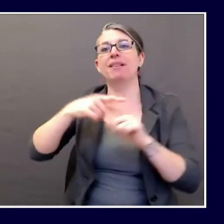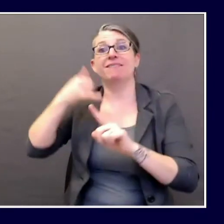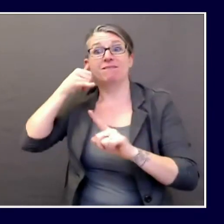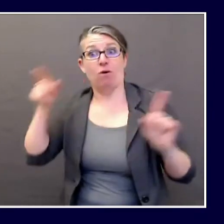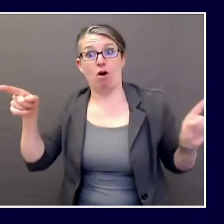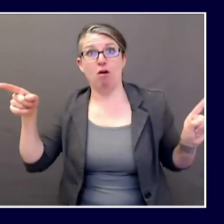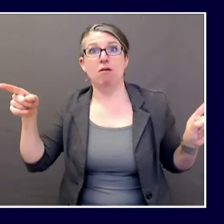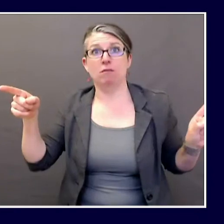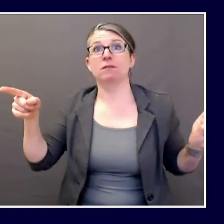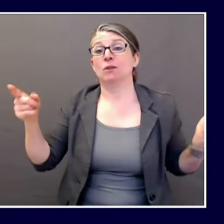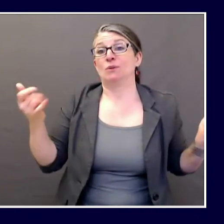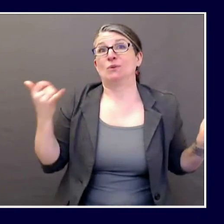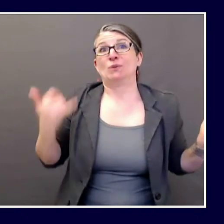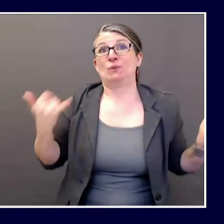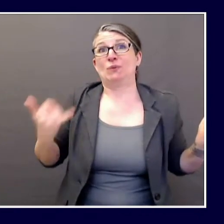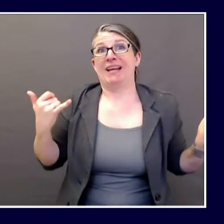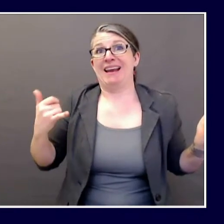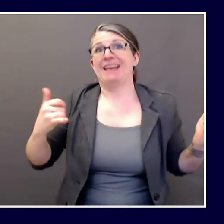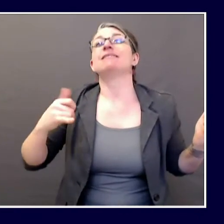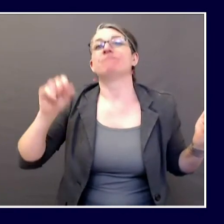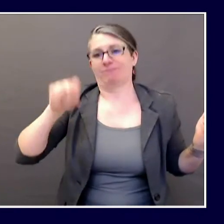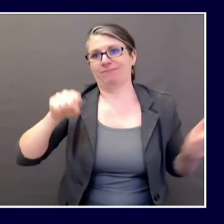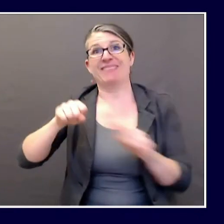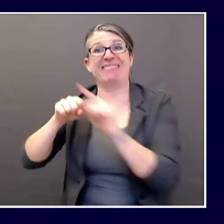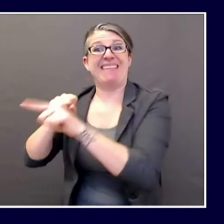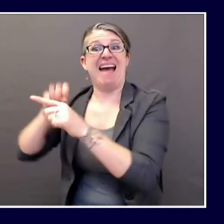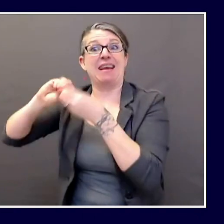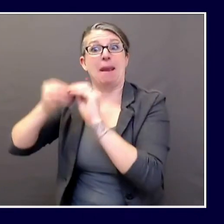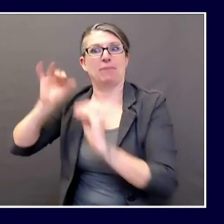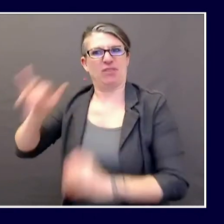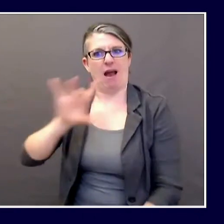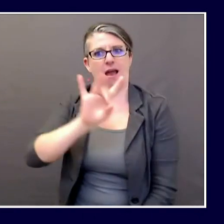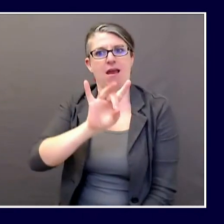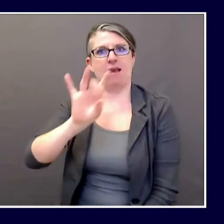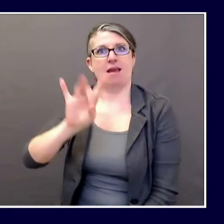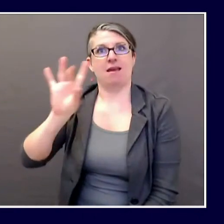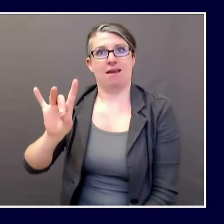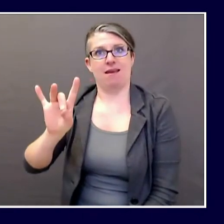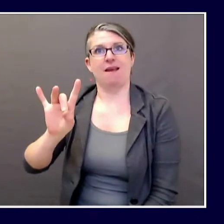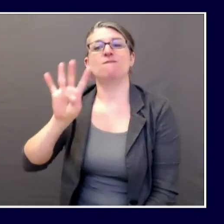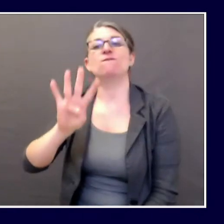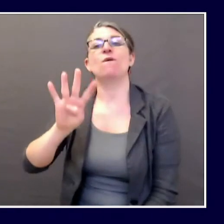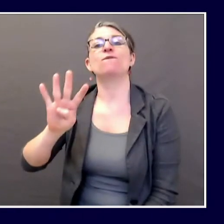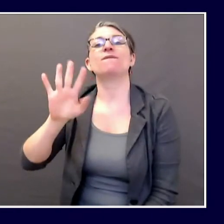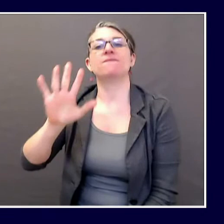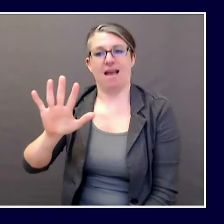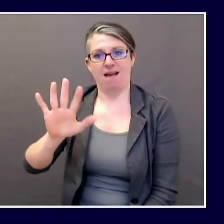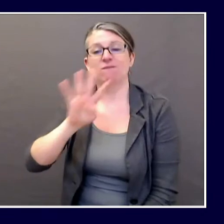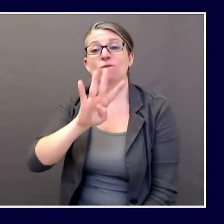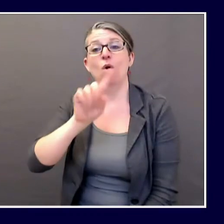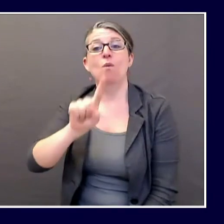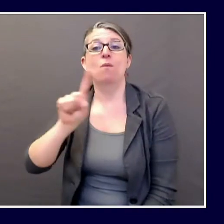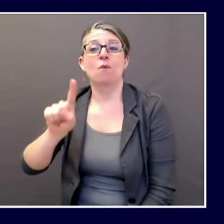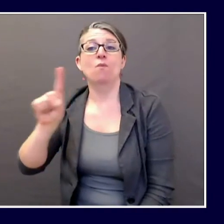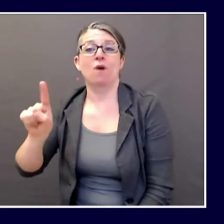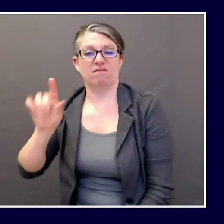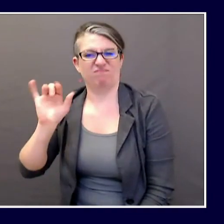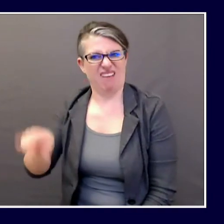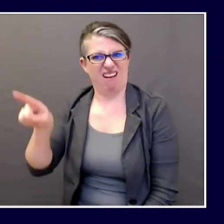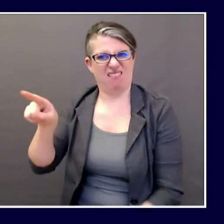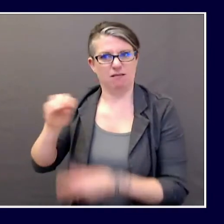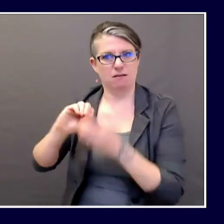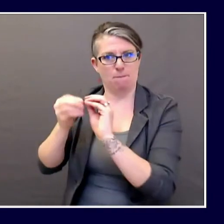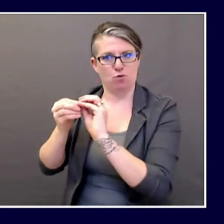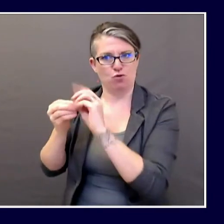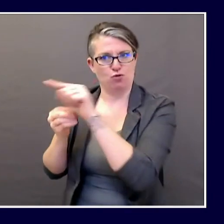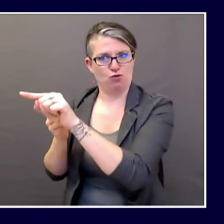existing registration websites, those that large hospitals may have. That line is that